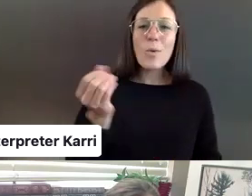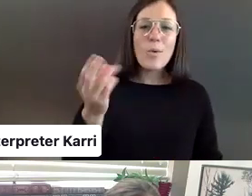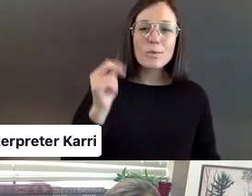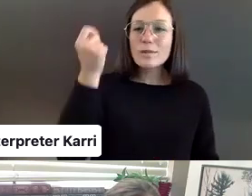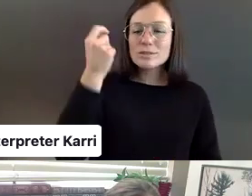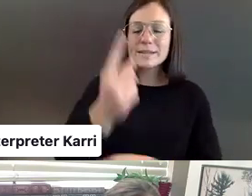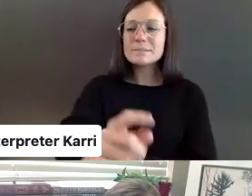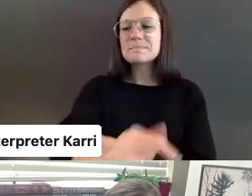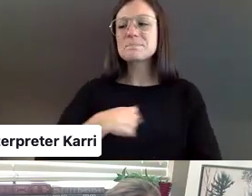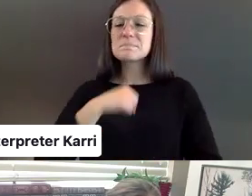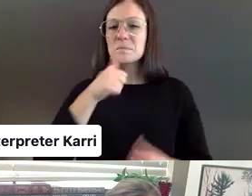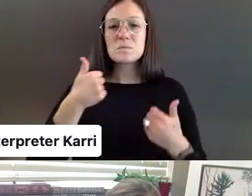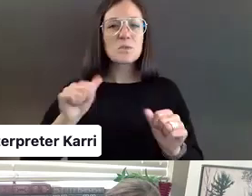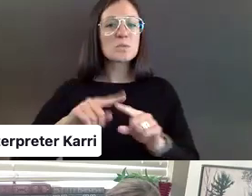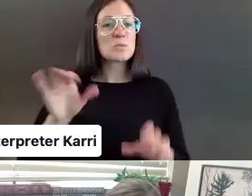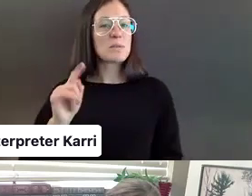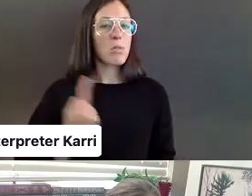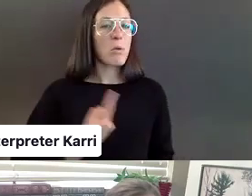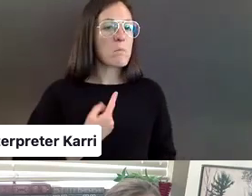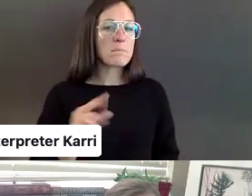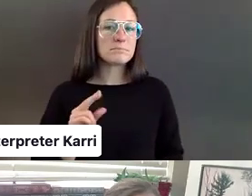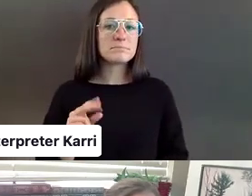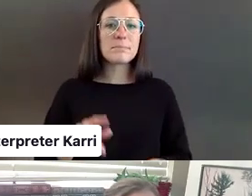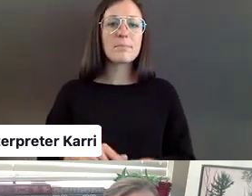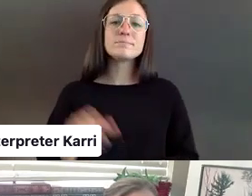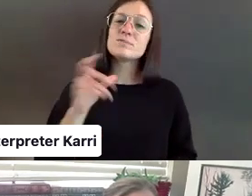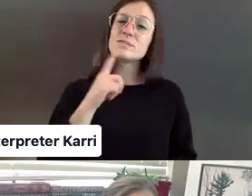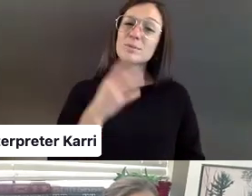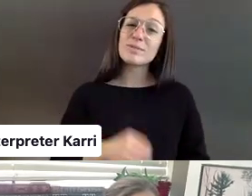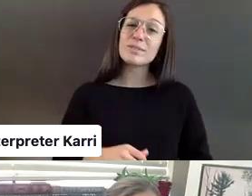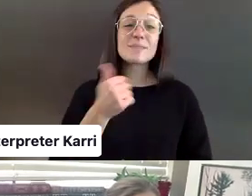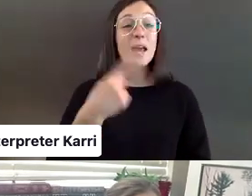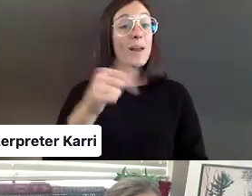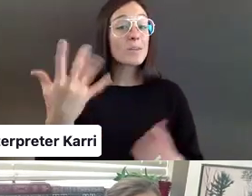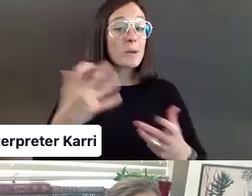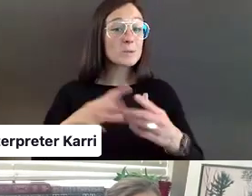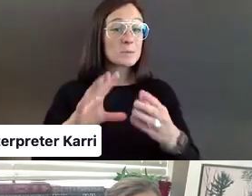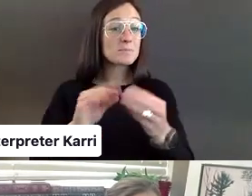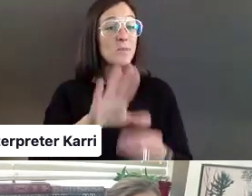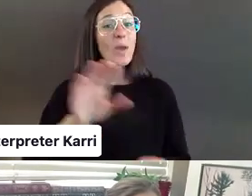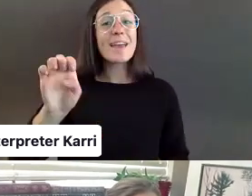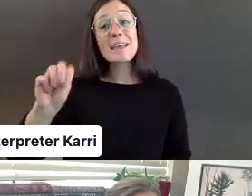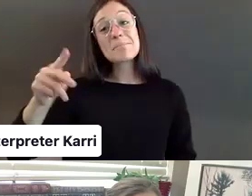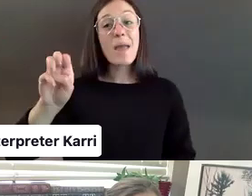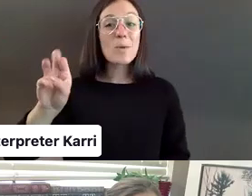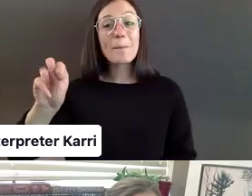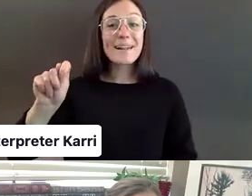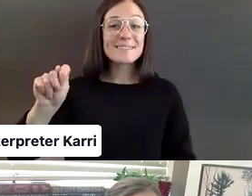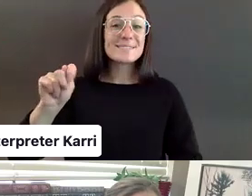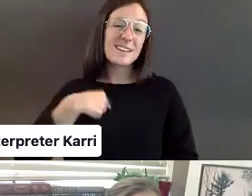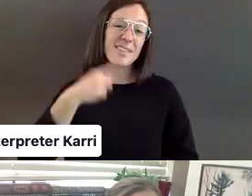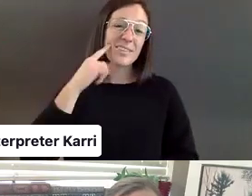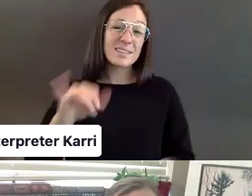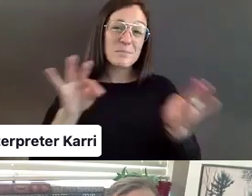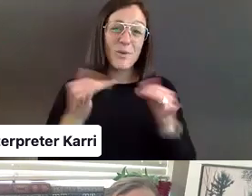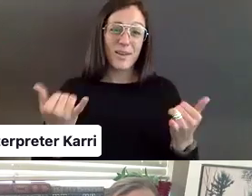definitely don't try and go it alone. Beautiful. Anybody else want to talk about their empowerment? I think it's important now more than